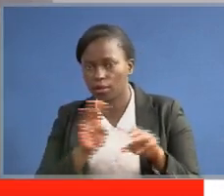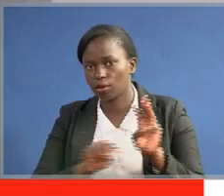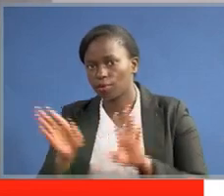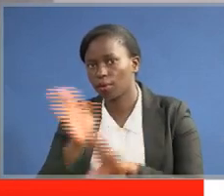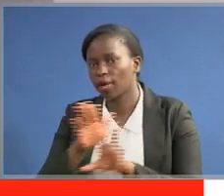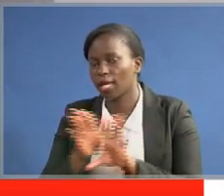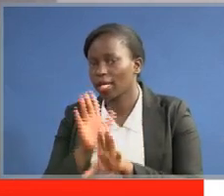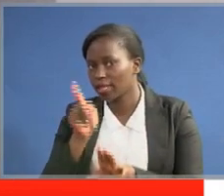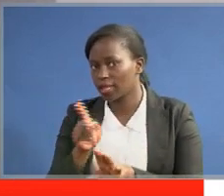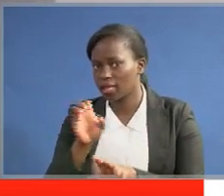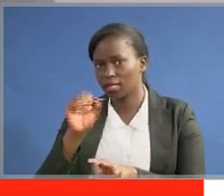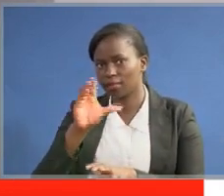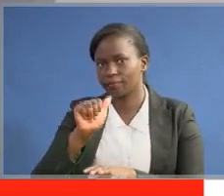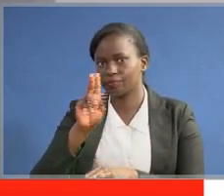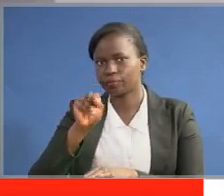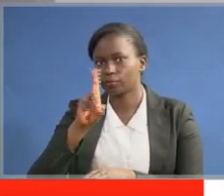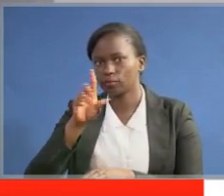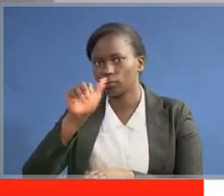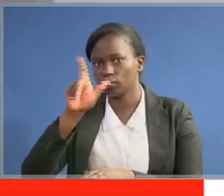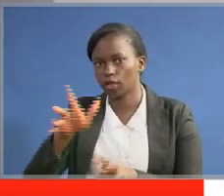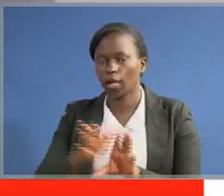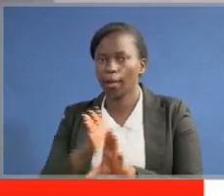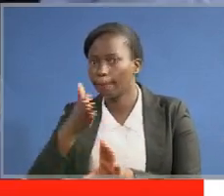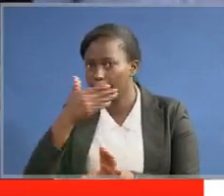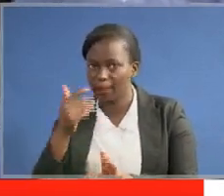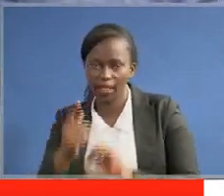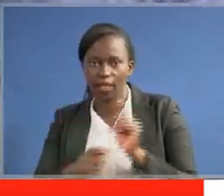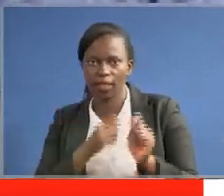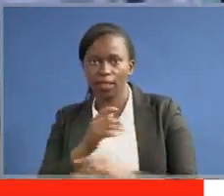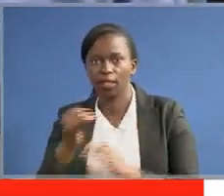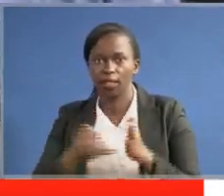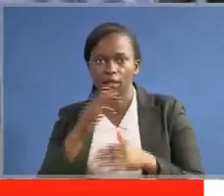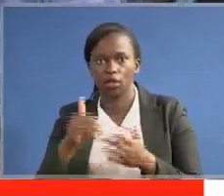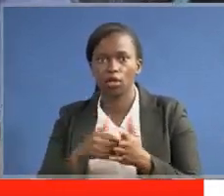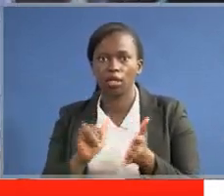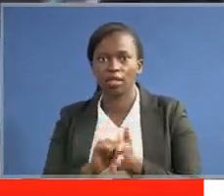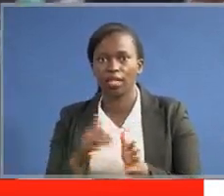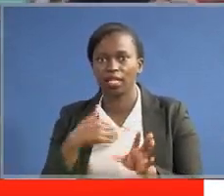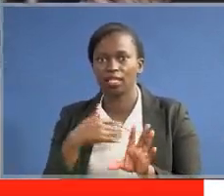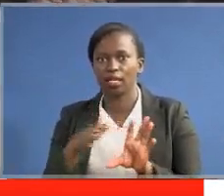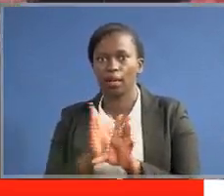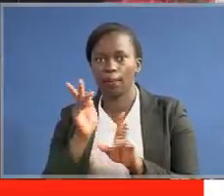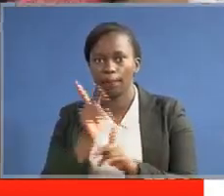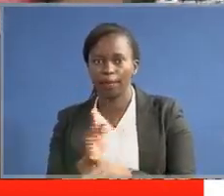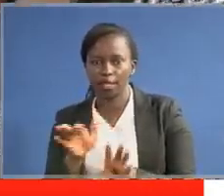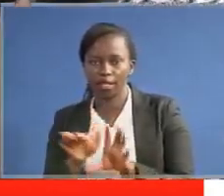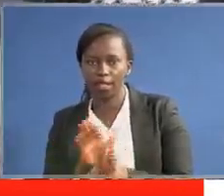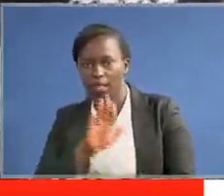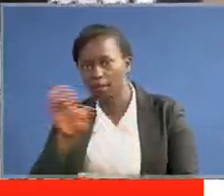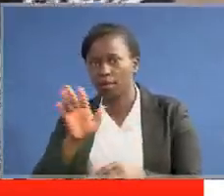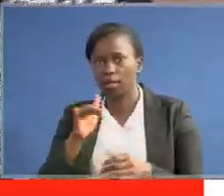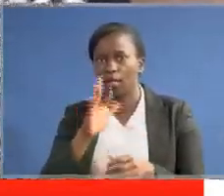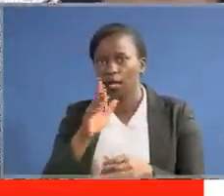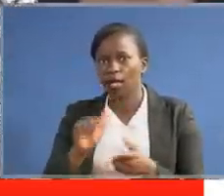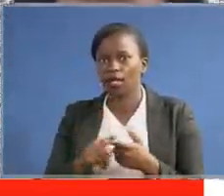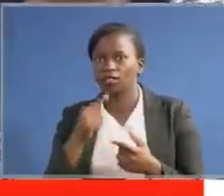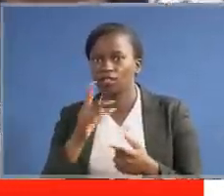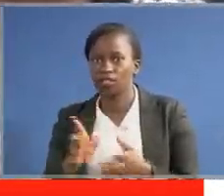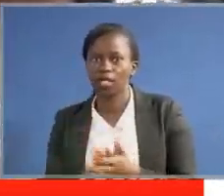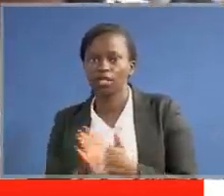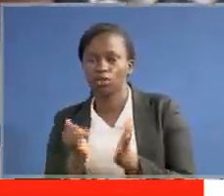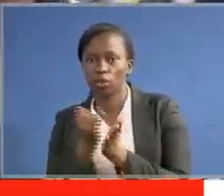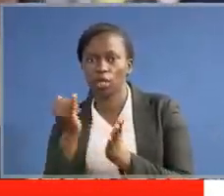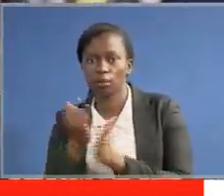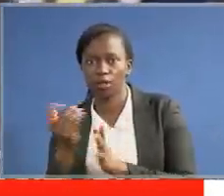these hurdles in betterment of the trade industry. The strategies that have been put in place are set to improve